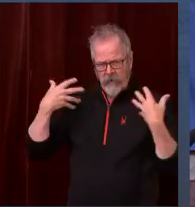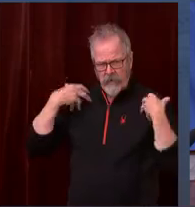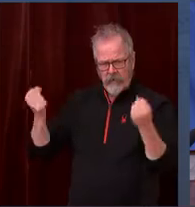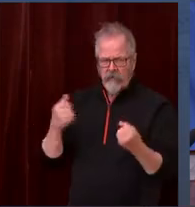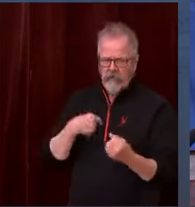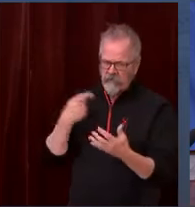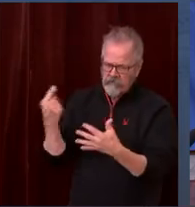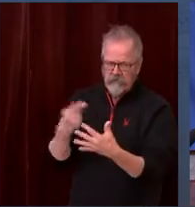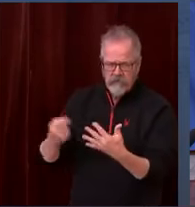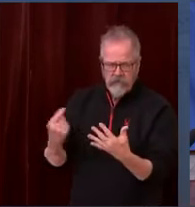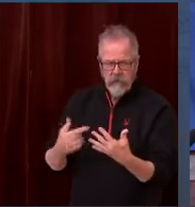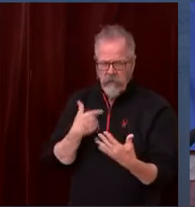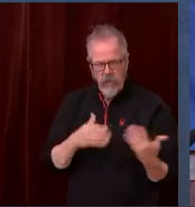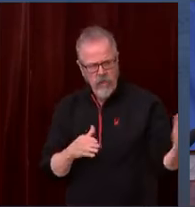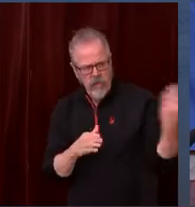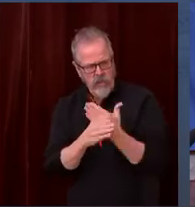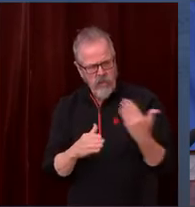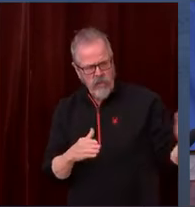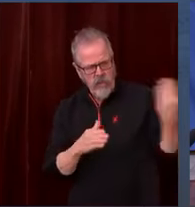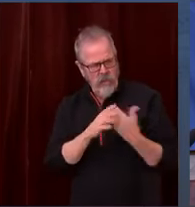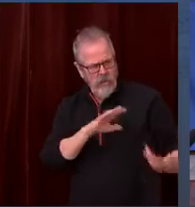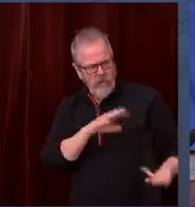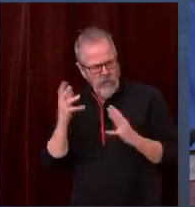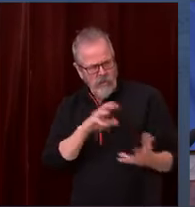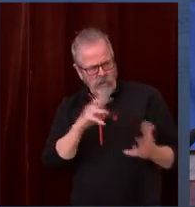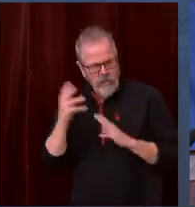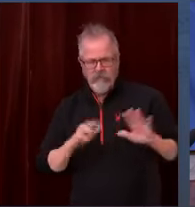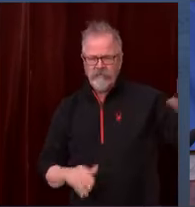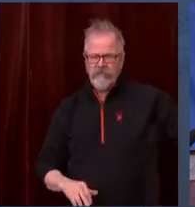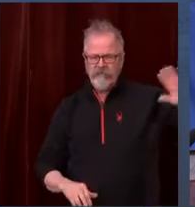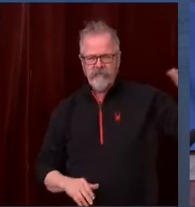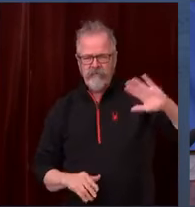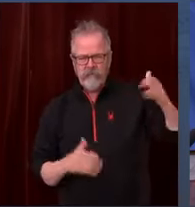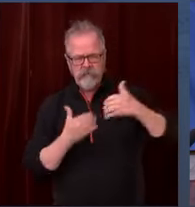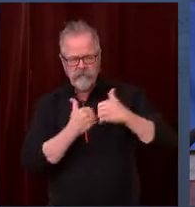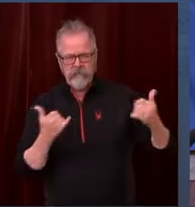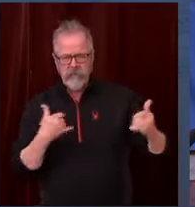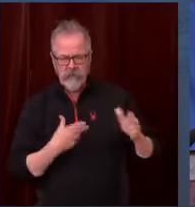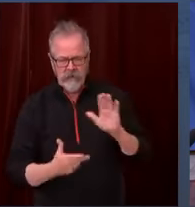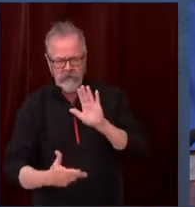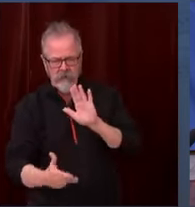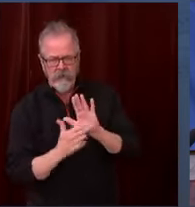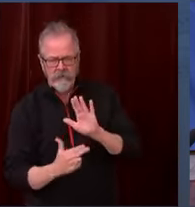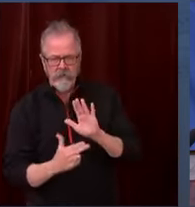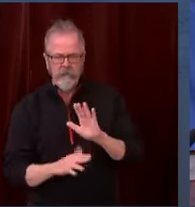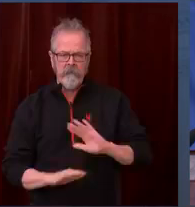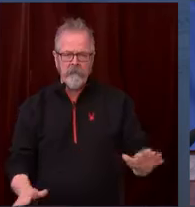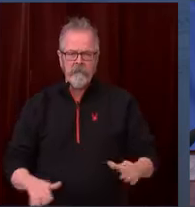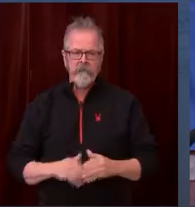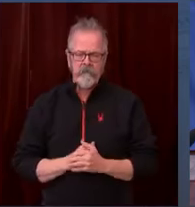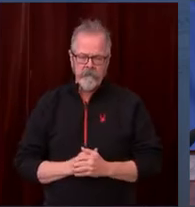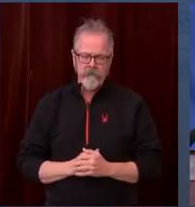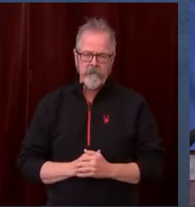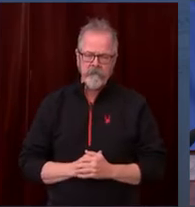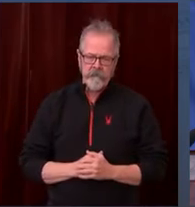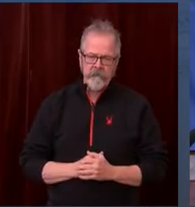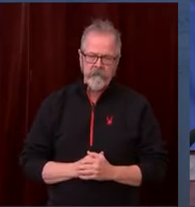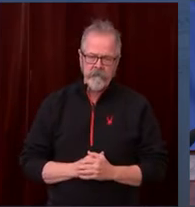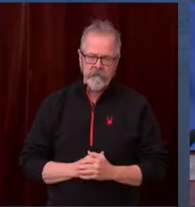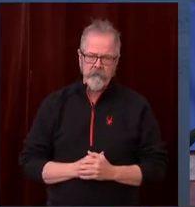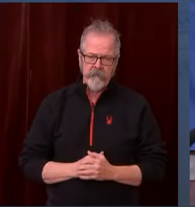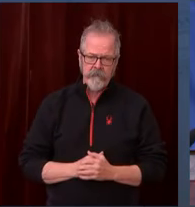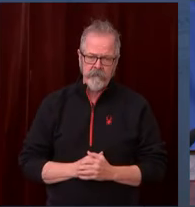by extraneous debates. Once this emergency is put to rest, then we can reflect thoughtfully with all